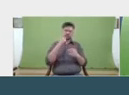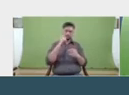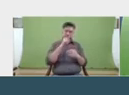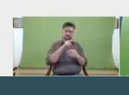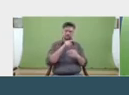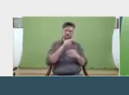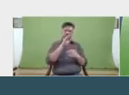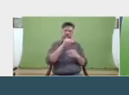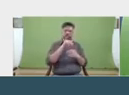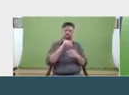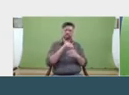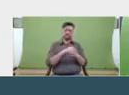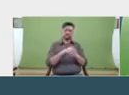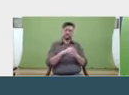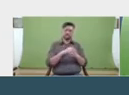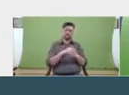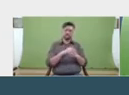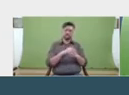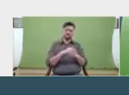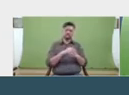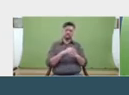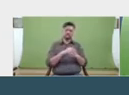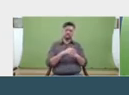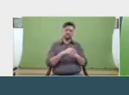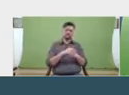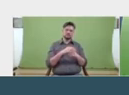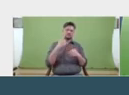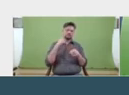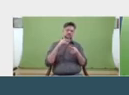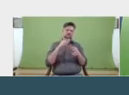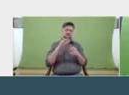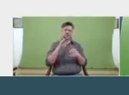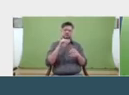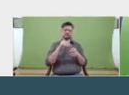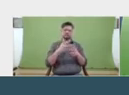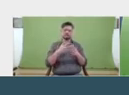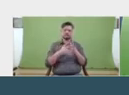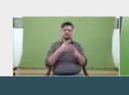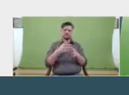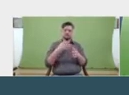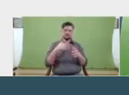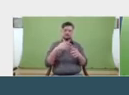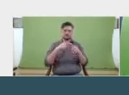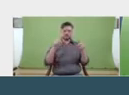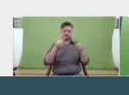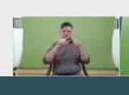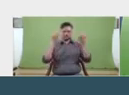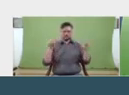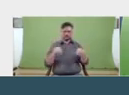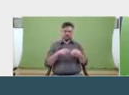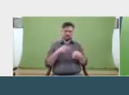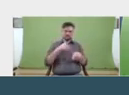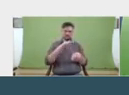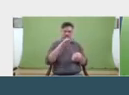this sound uh this uh calling and two points in you know in the signing space and two points are related by this